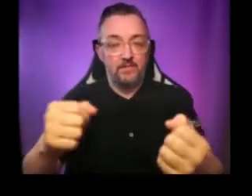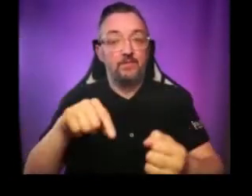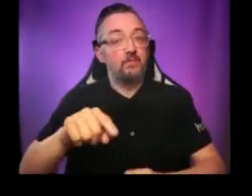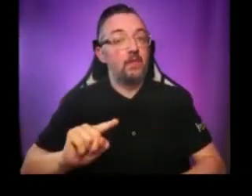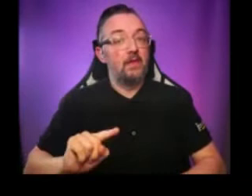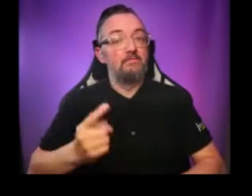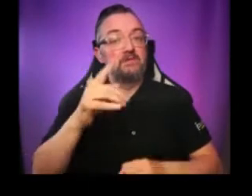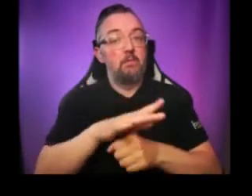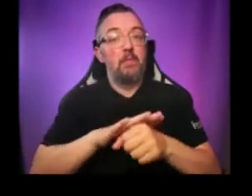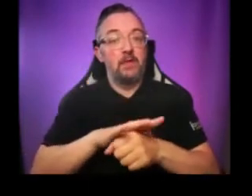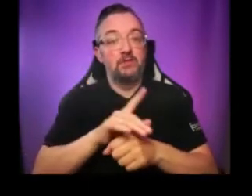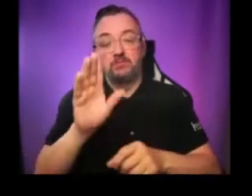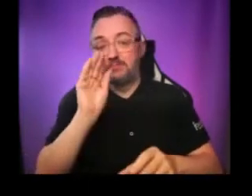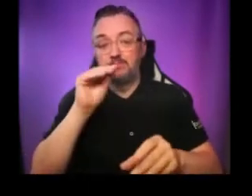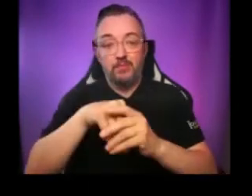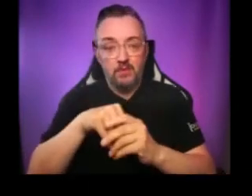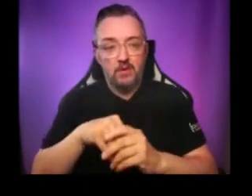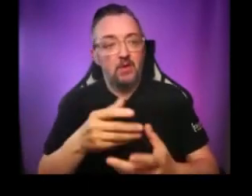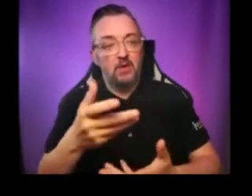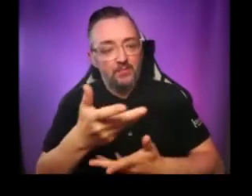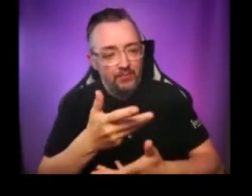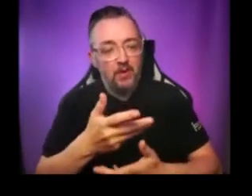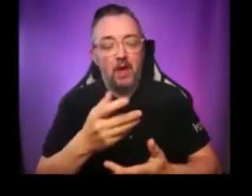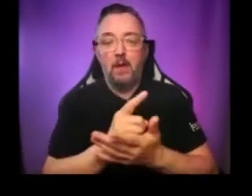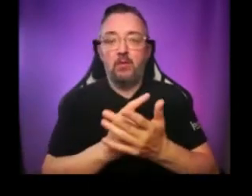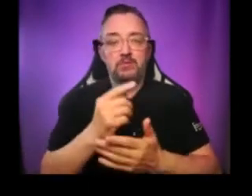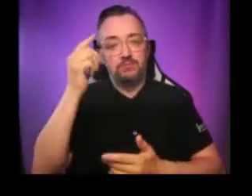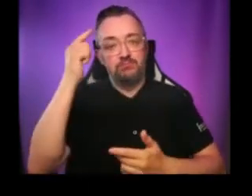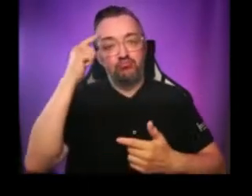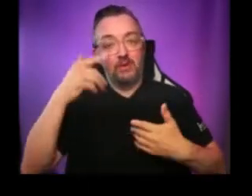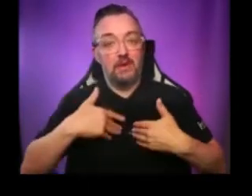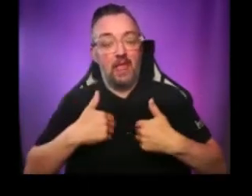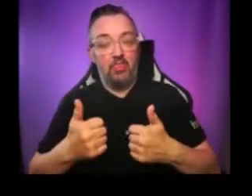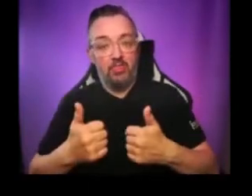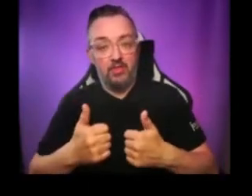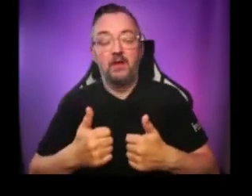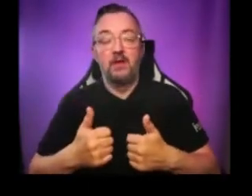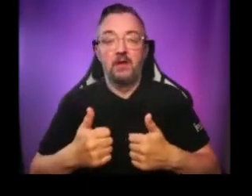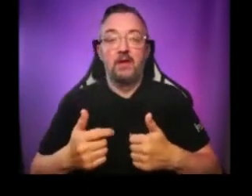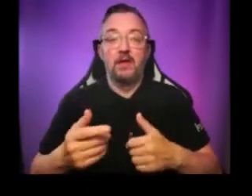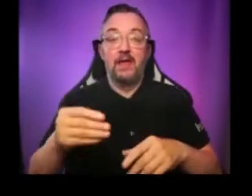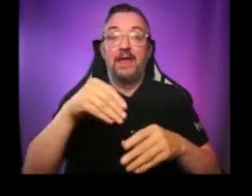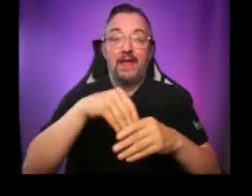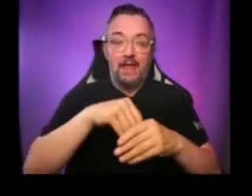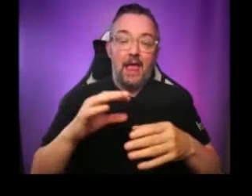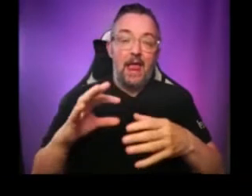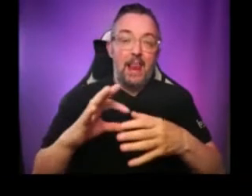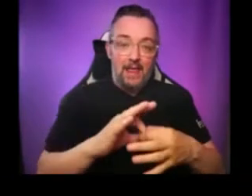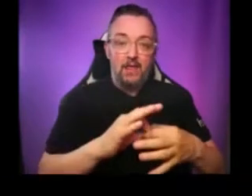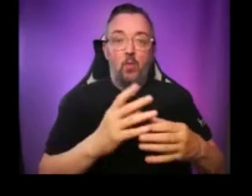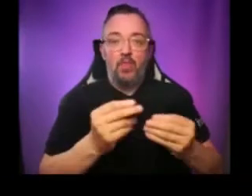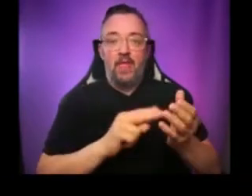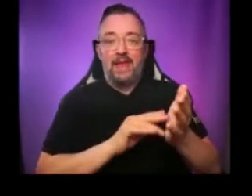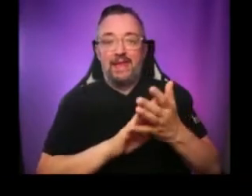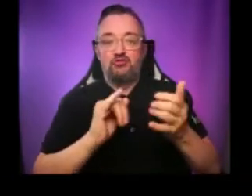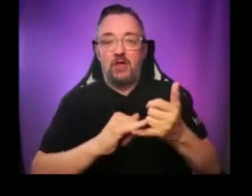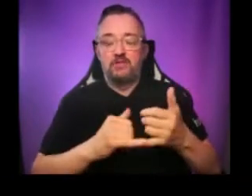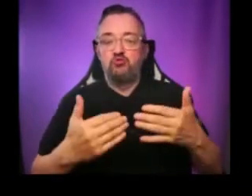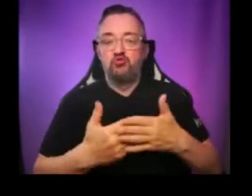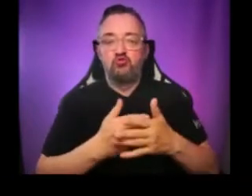for information about brain health and lead on to a new clinical pathway developed in partnership with the NHS.